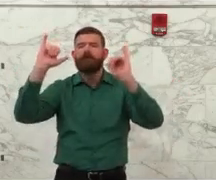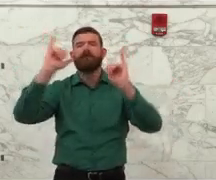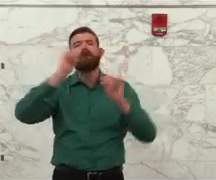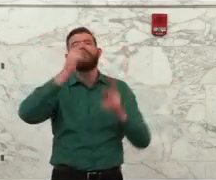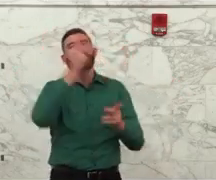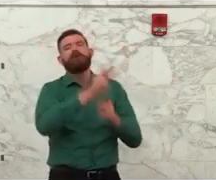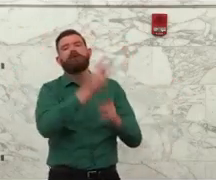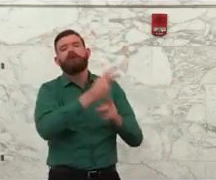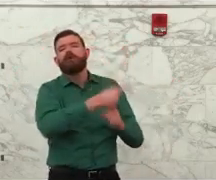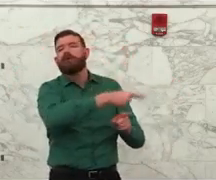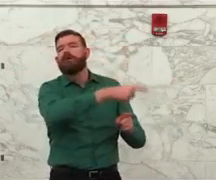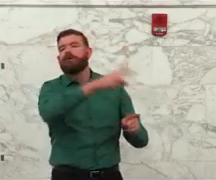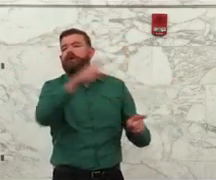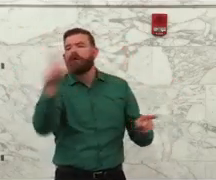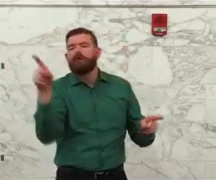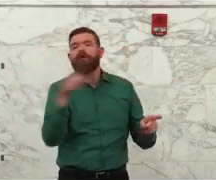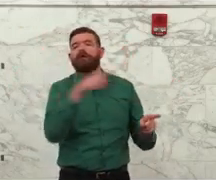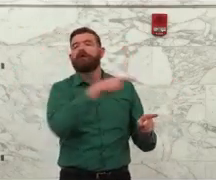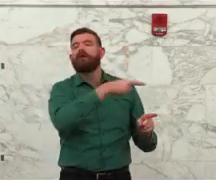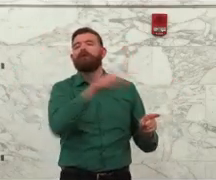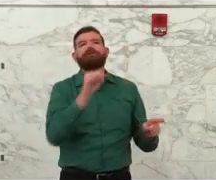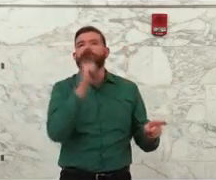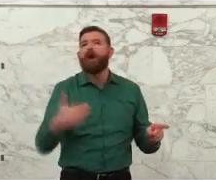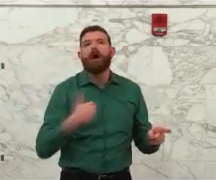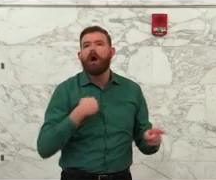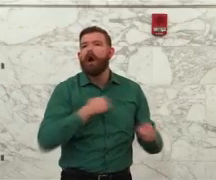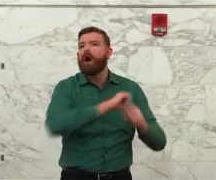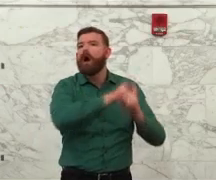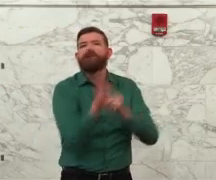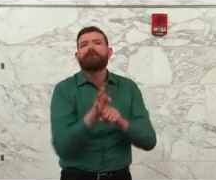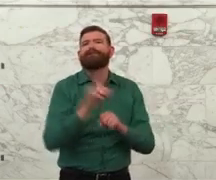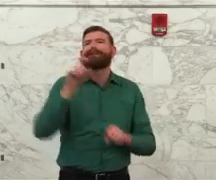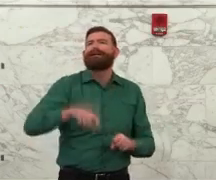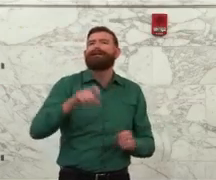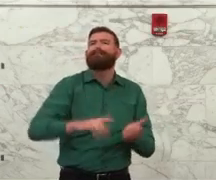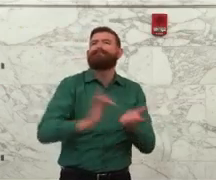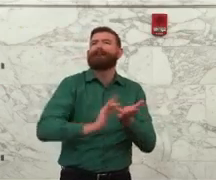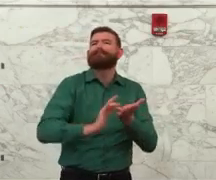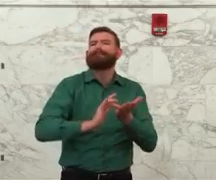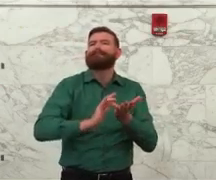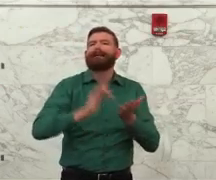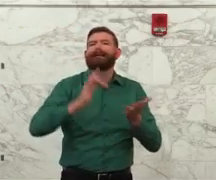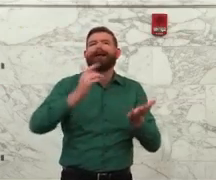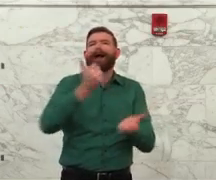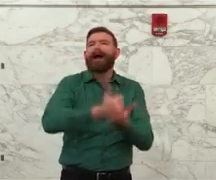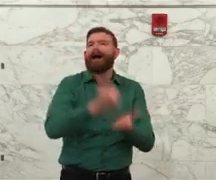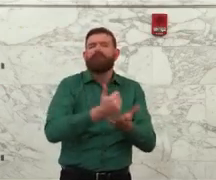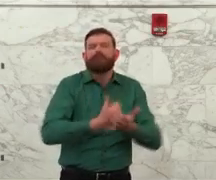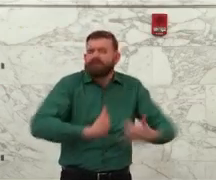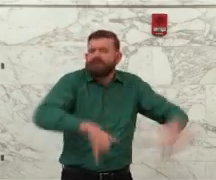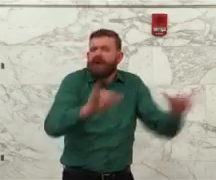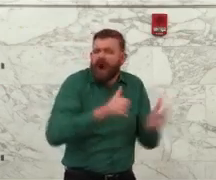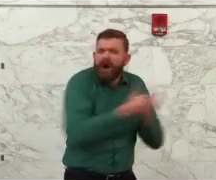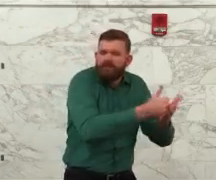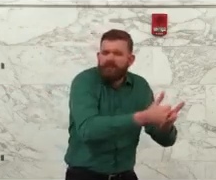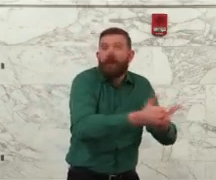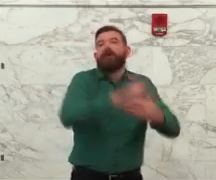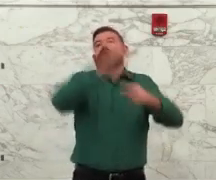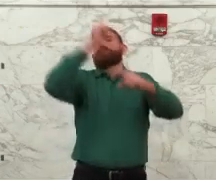to have COVID-19. In addition, we want to bring online inactive wings of